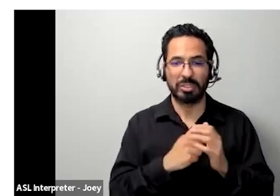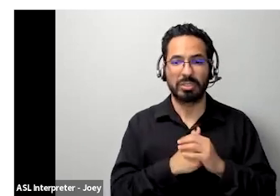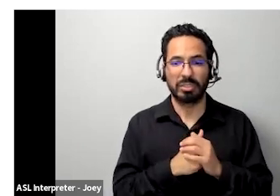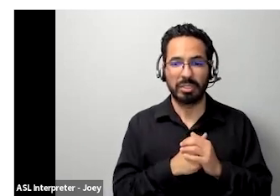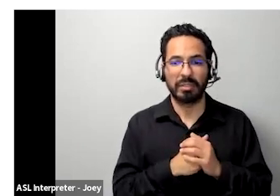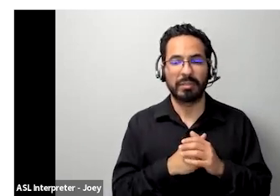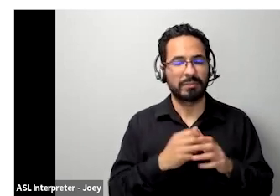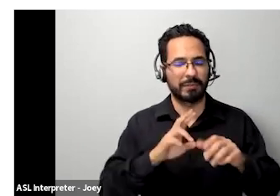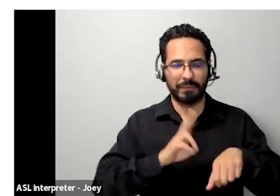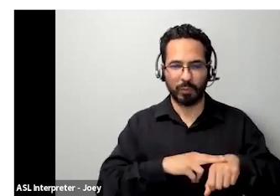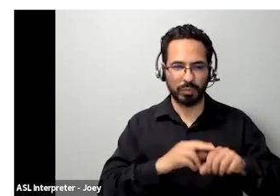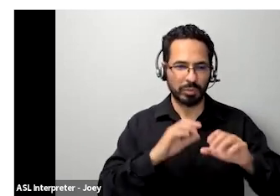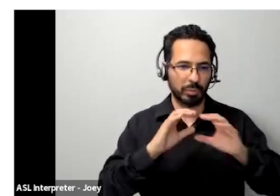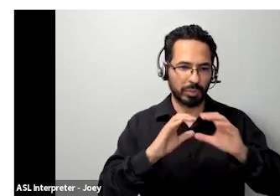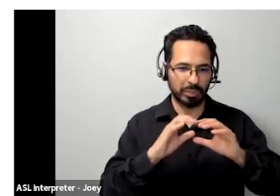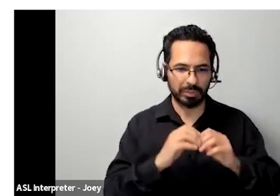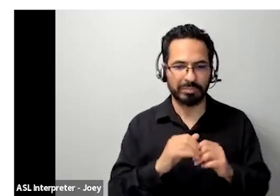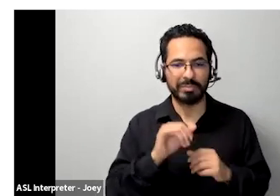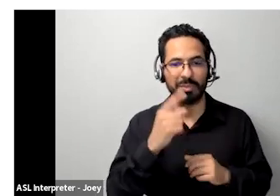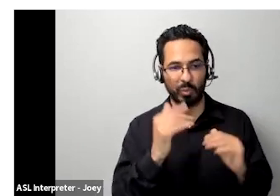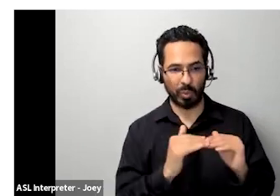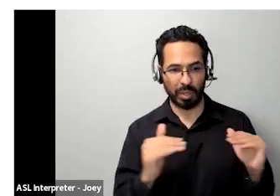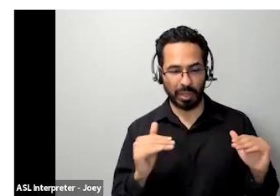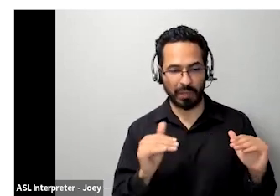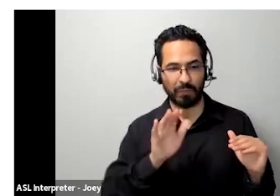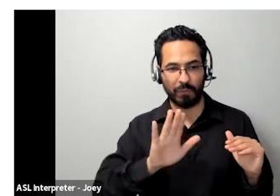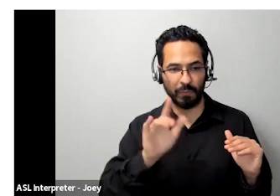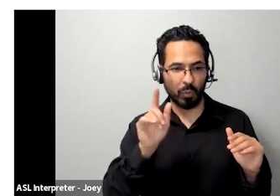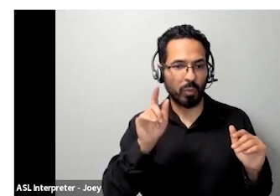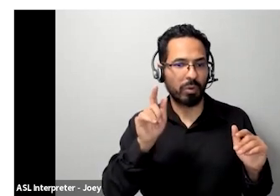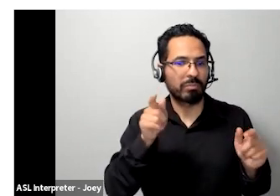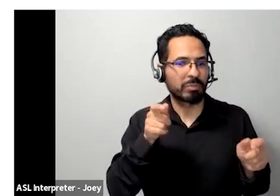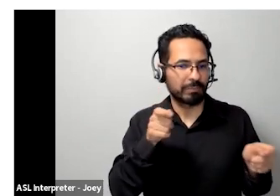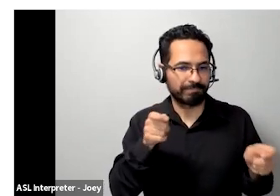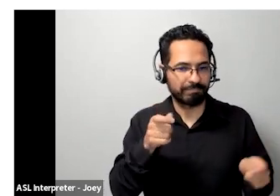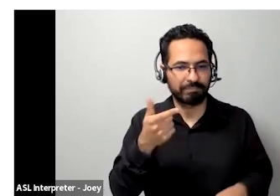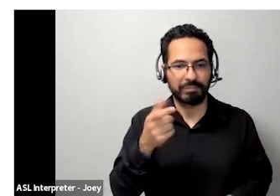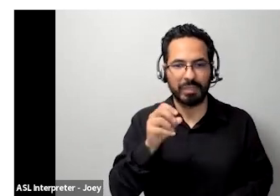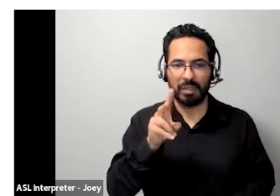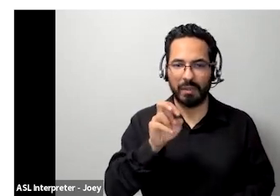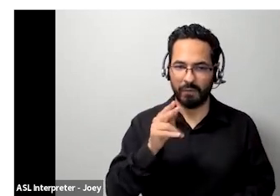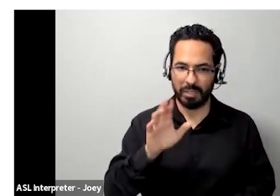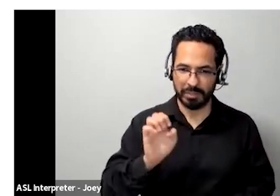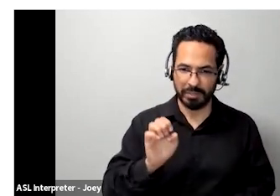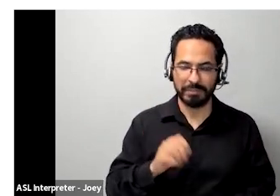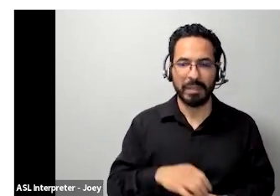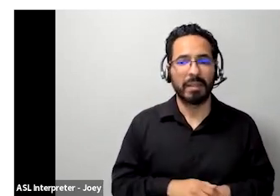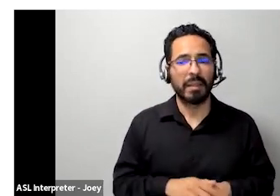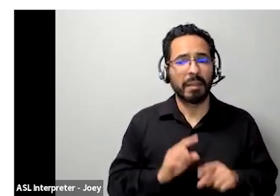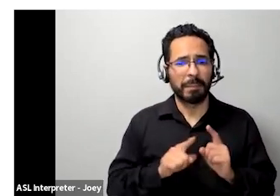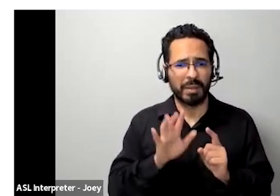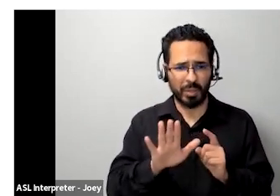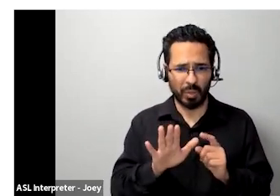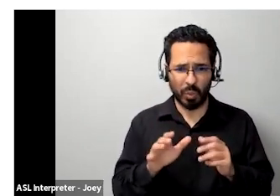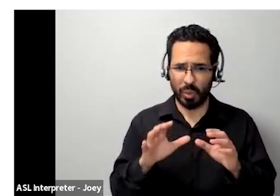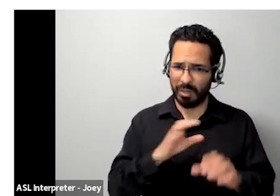course, communications. So that's one level of your governance, as it were. But of course, your steering committee is not going to actually